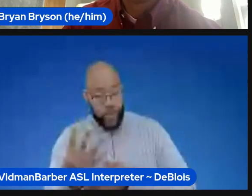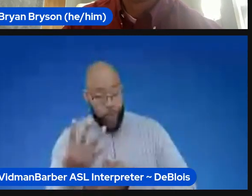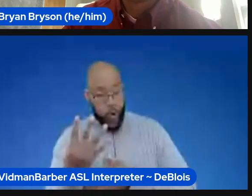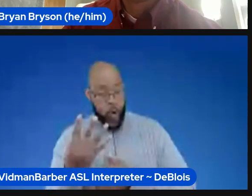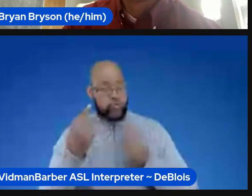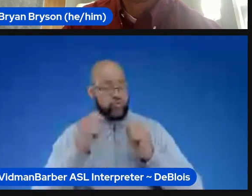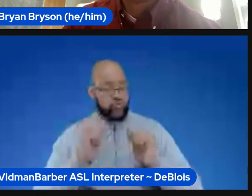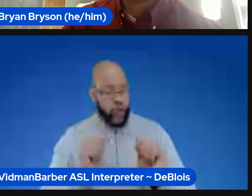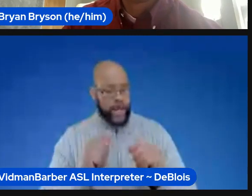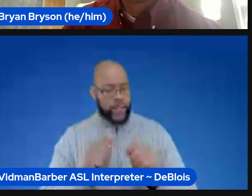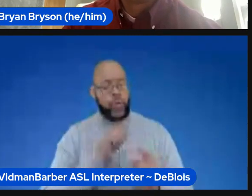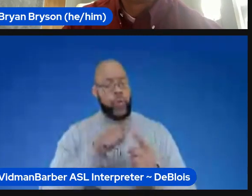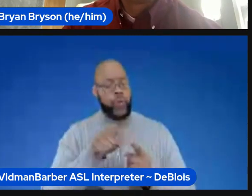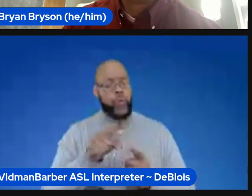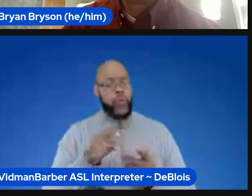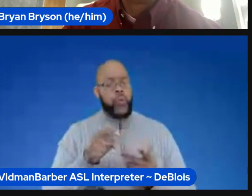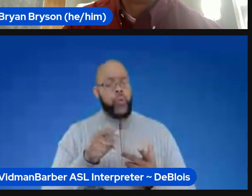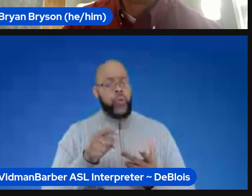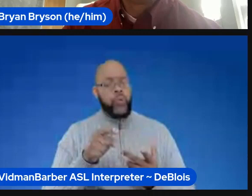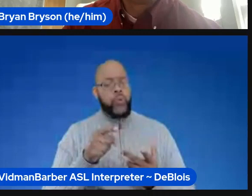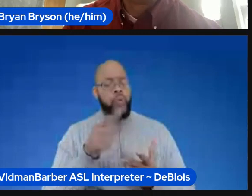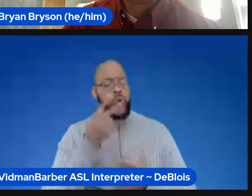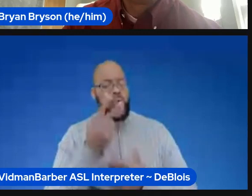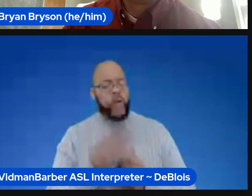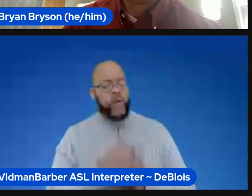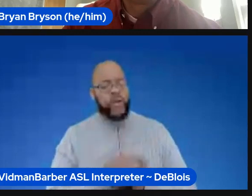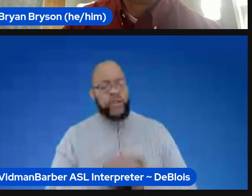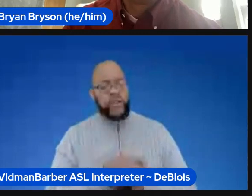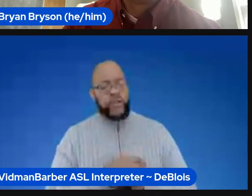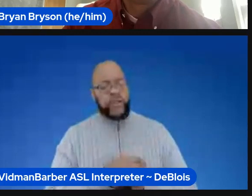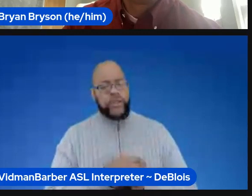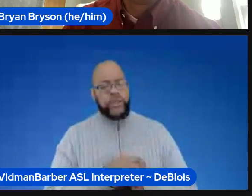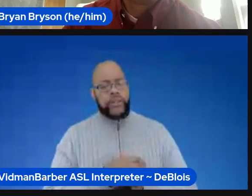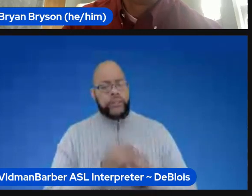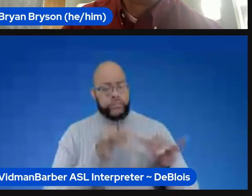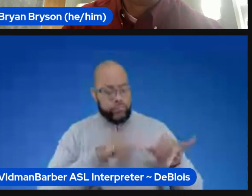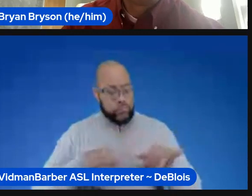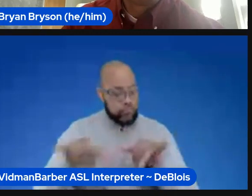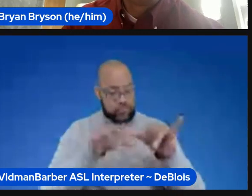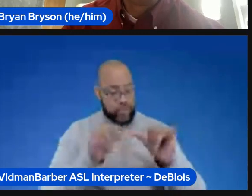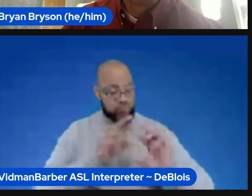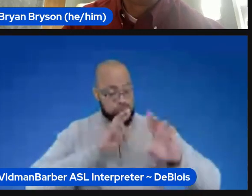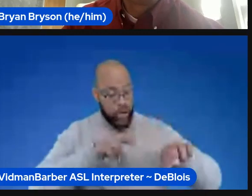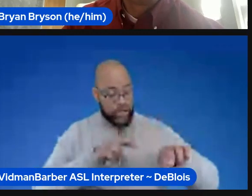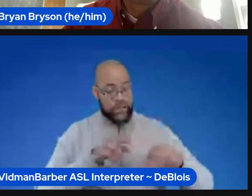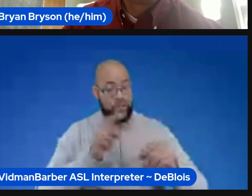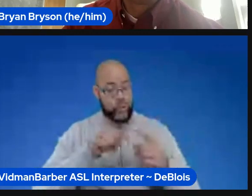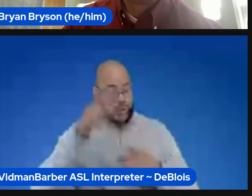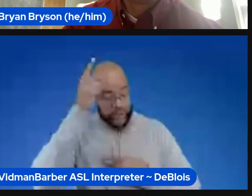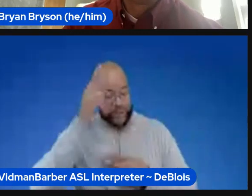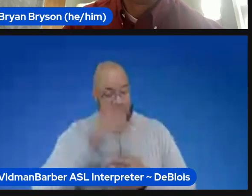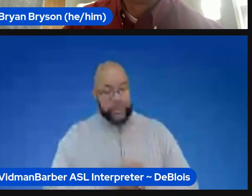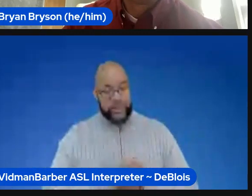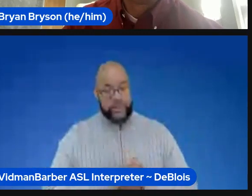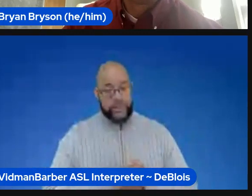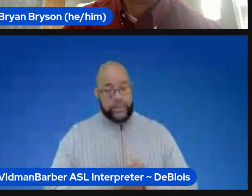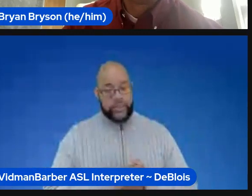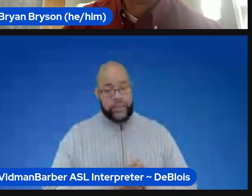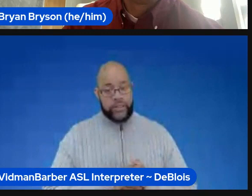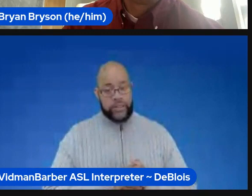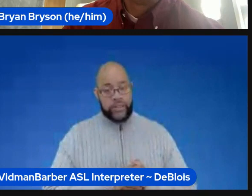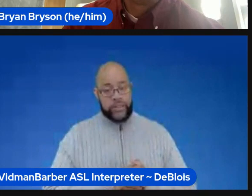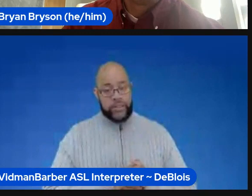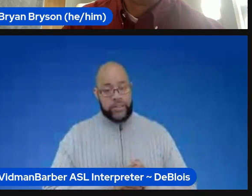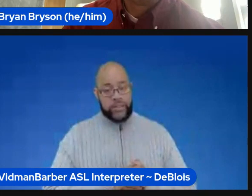time, when you're looking at heterogeneity and responses to diseases, so a couple of the conditions